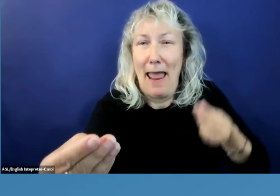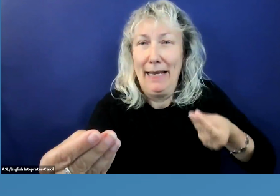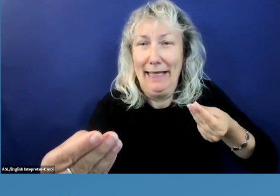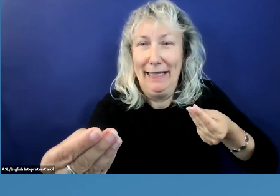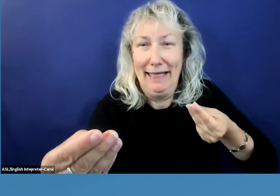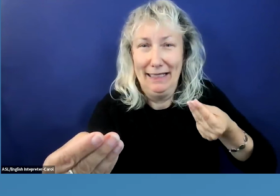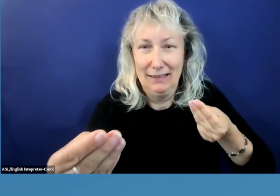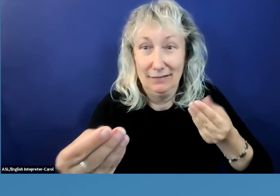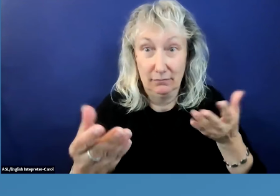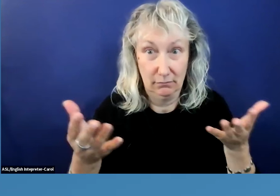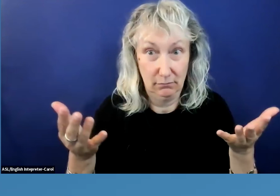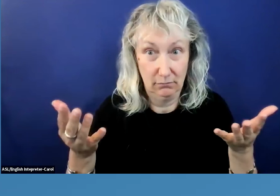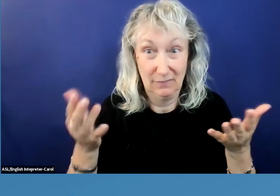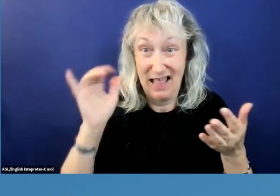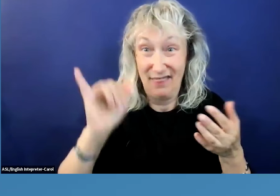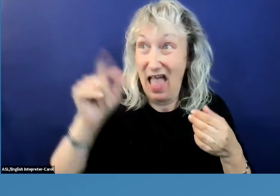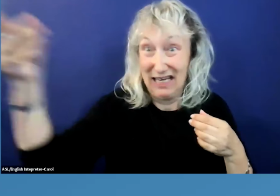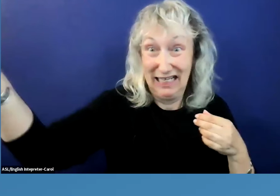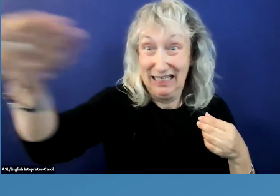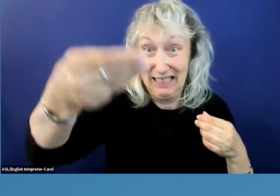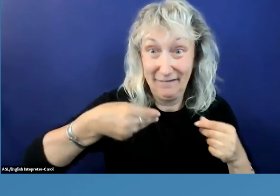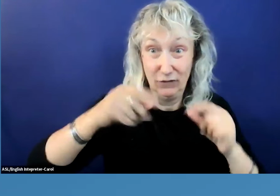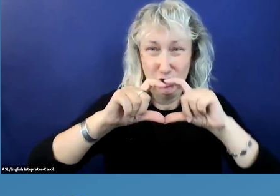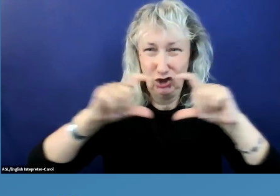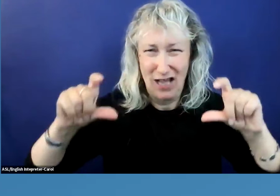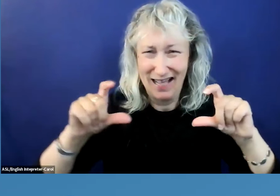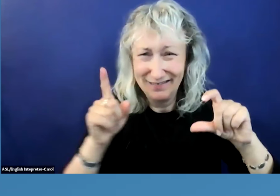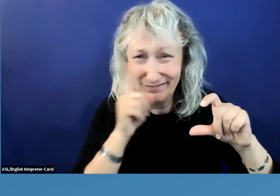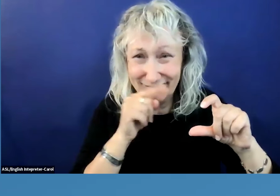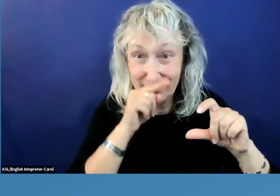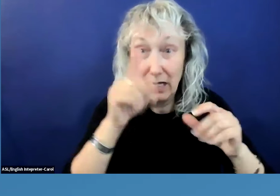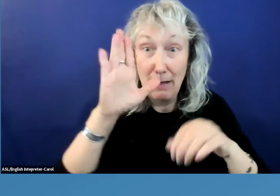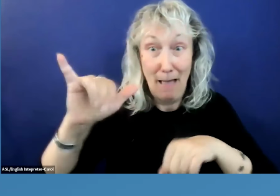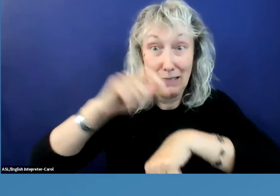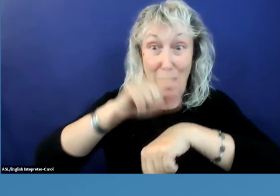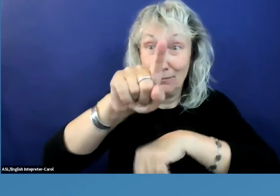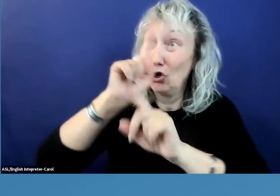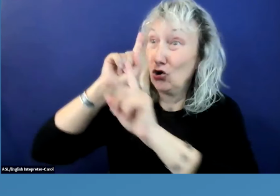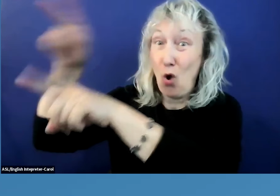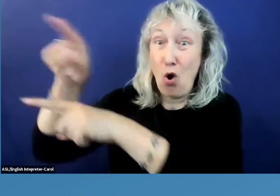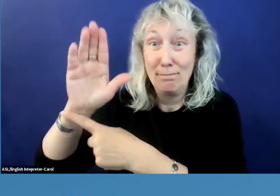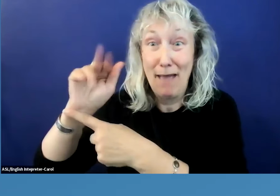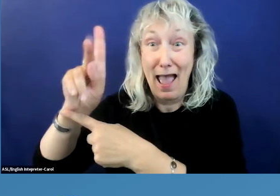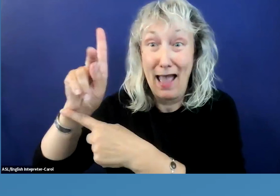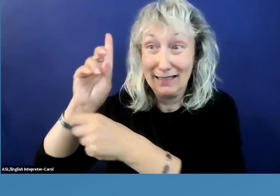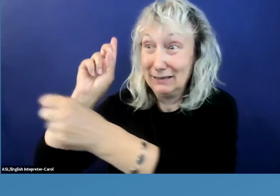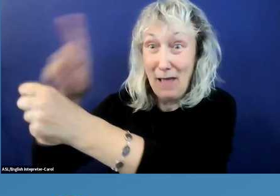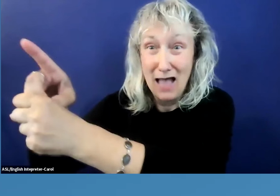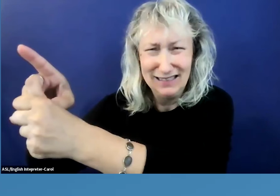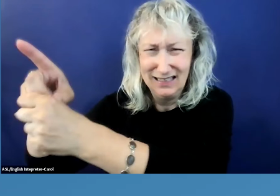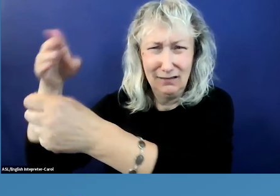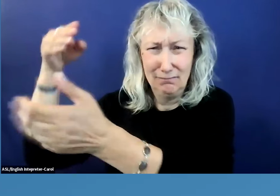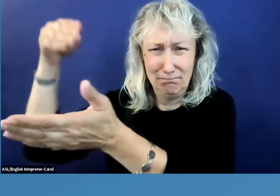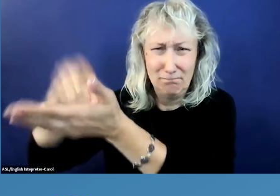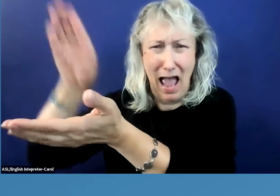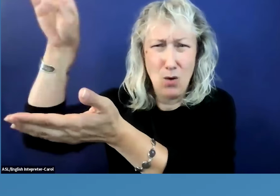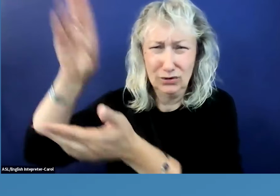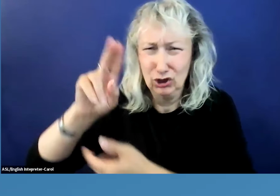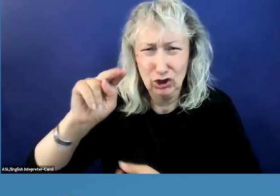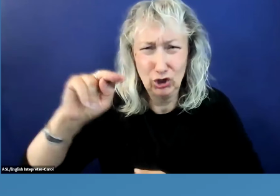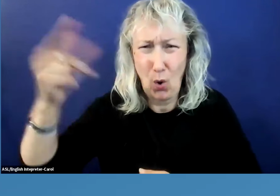when the check that they send is fake and will ultimately bounce. The money that you send will be received by the